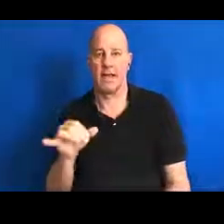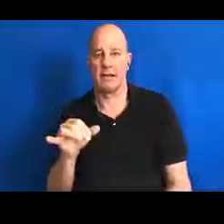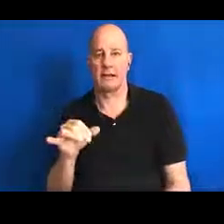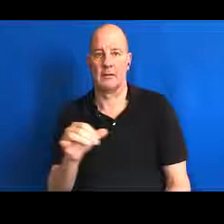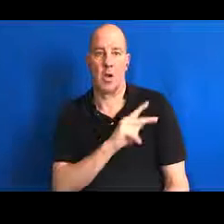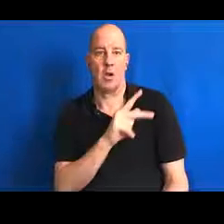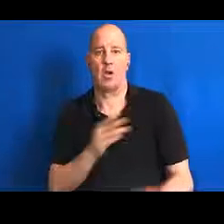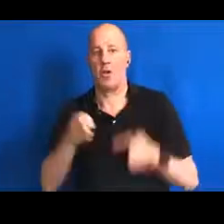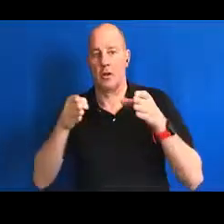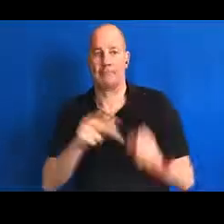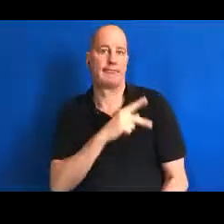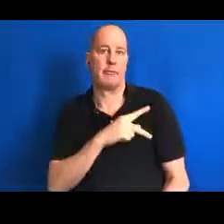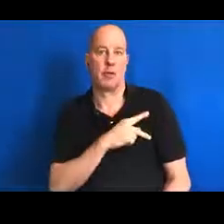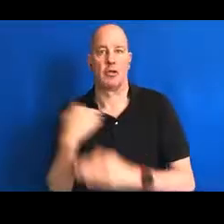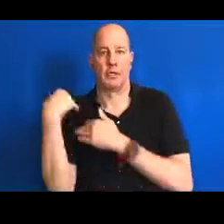obligation.